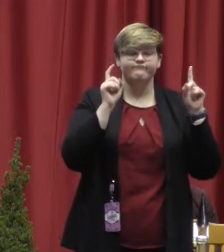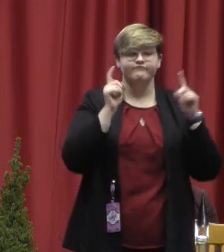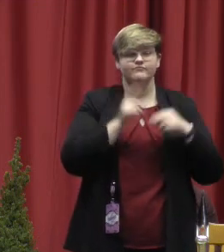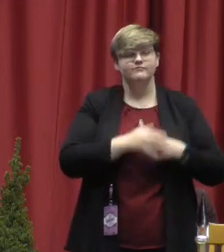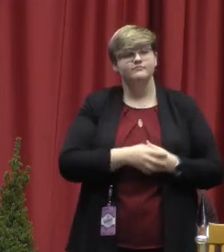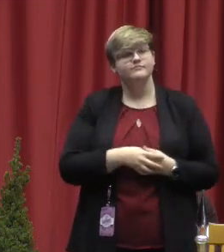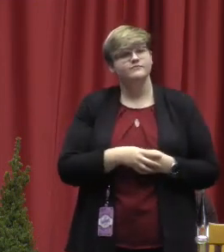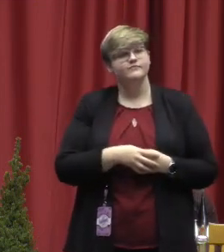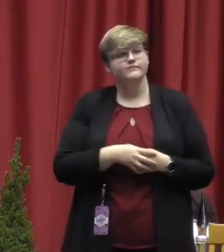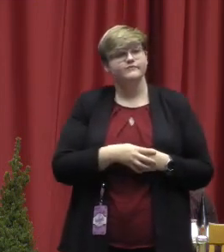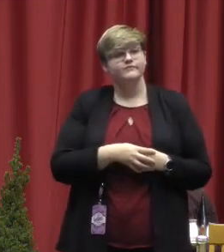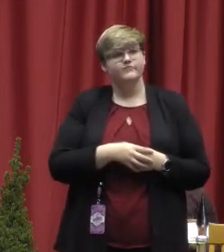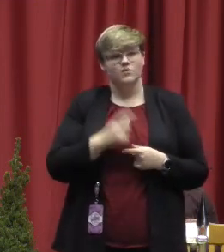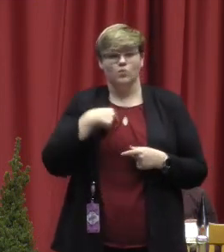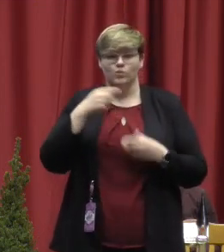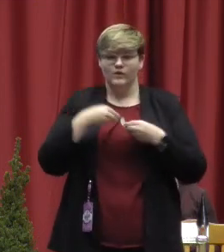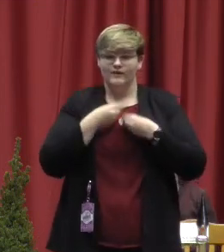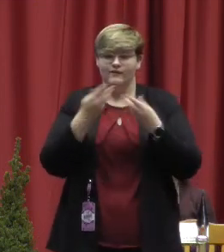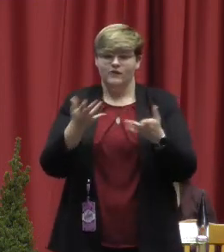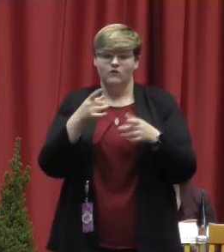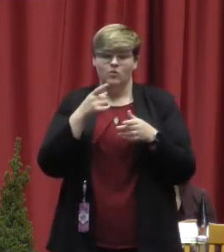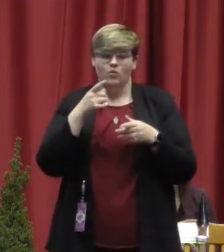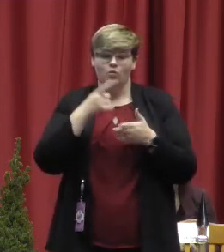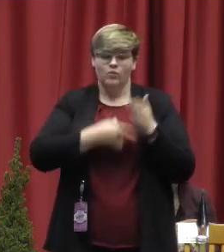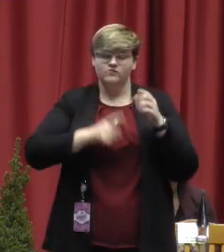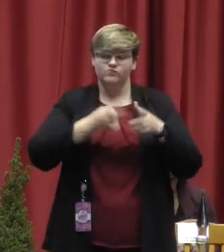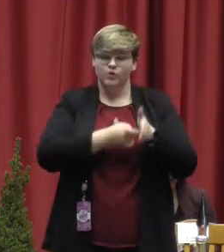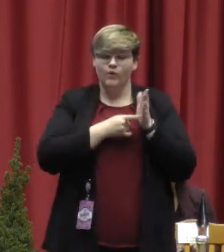is given, much is required.